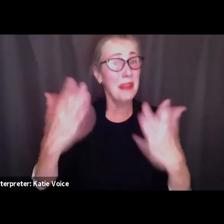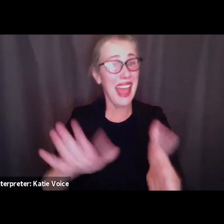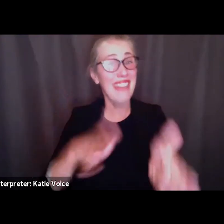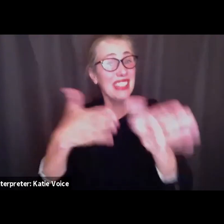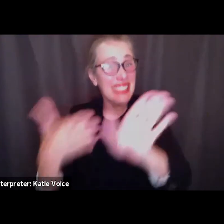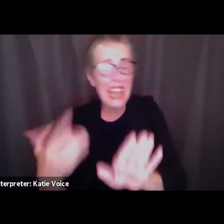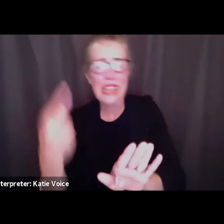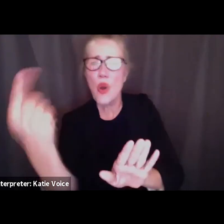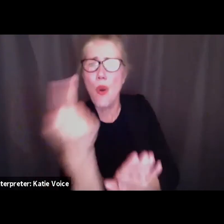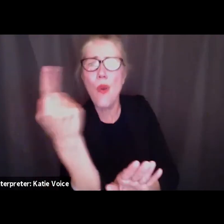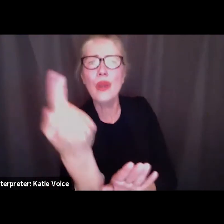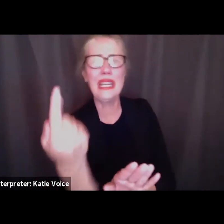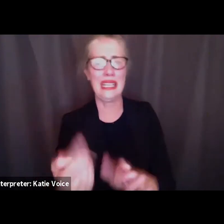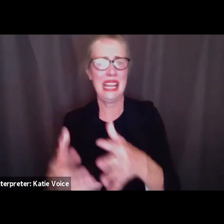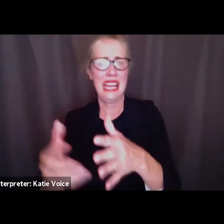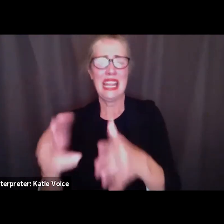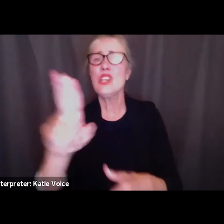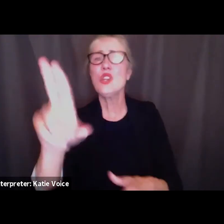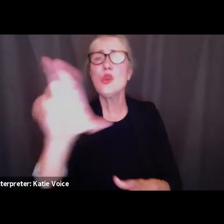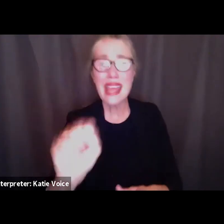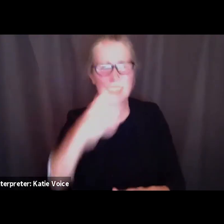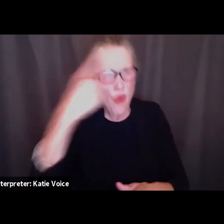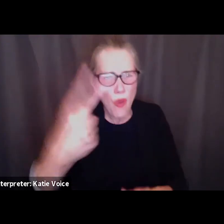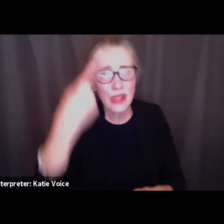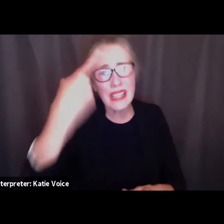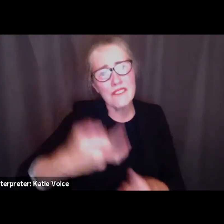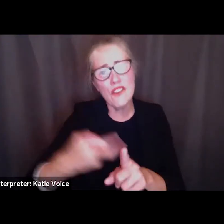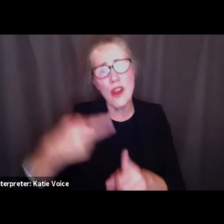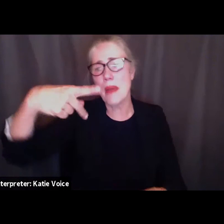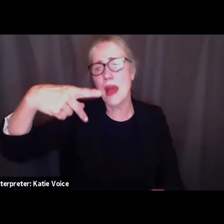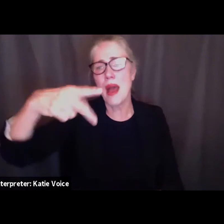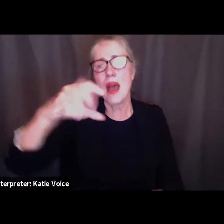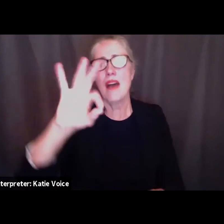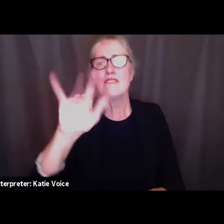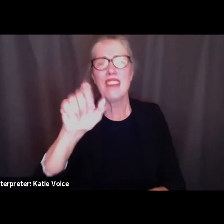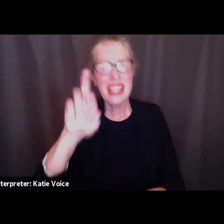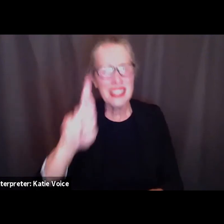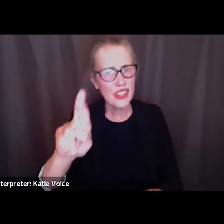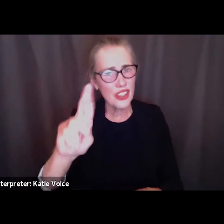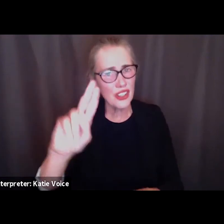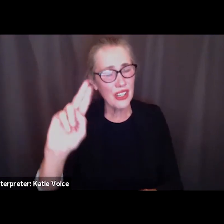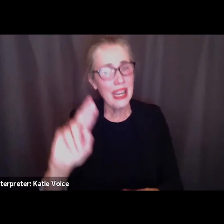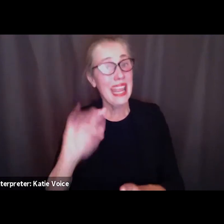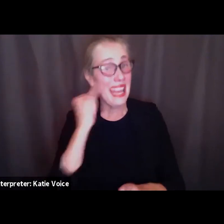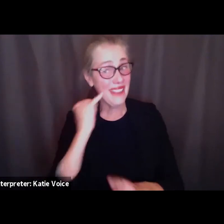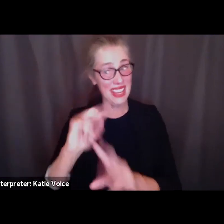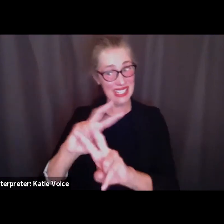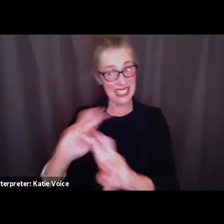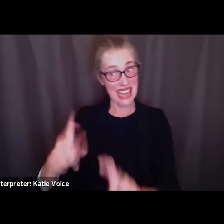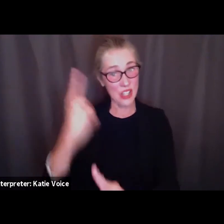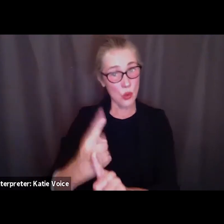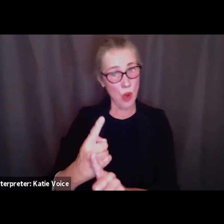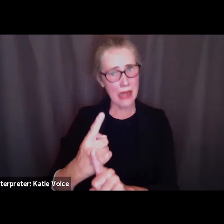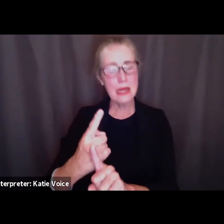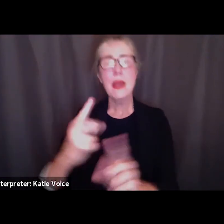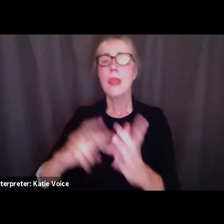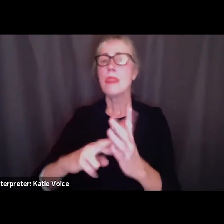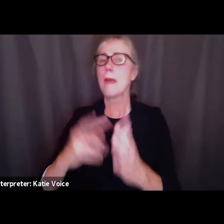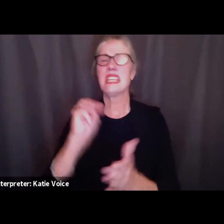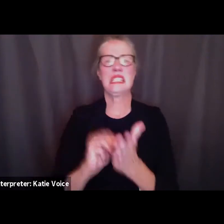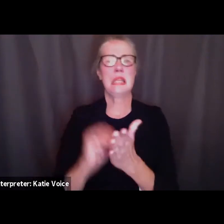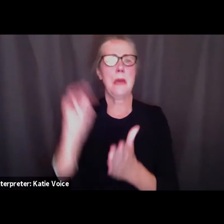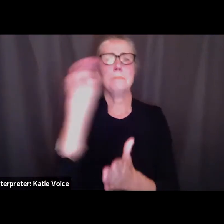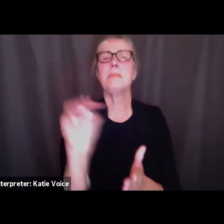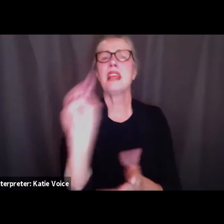the US, just from the Pfizer shot. If this expert analysis is correct, it means that millions have already died